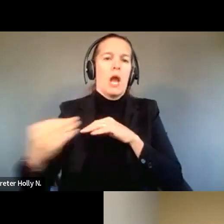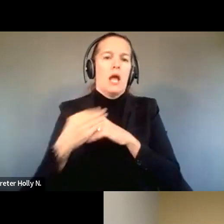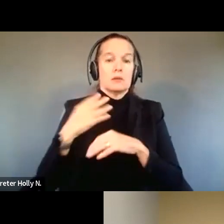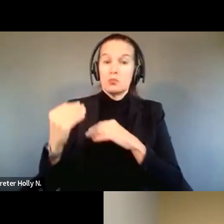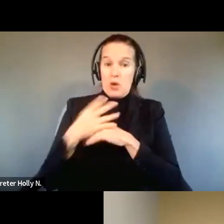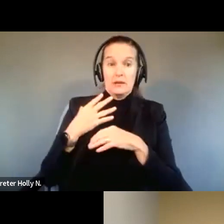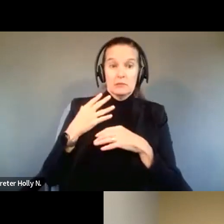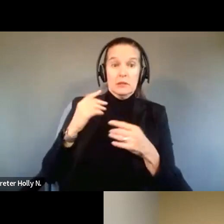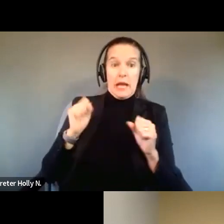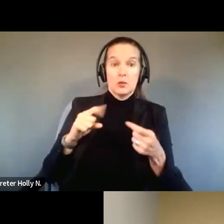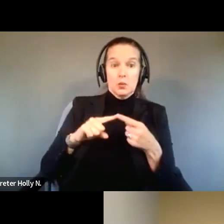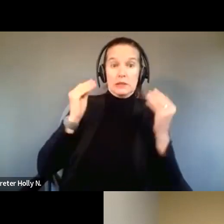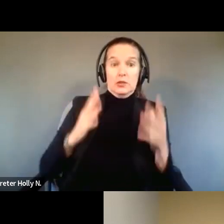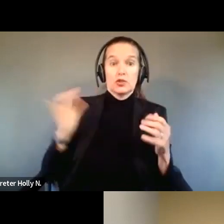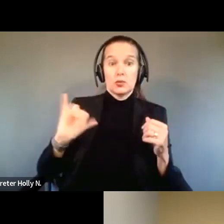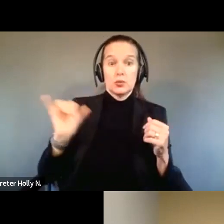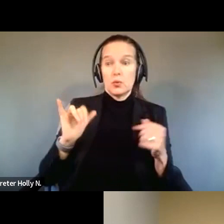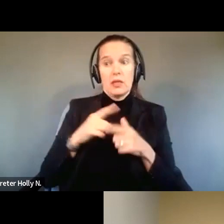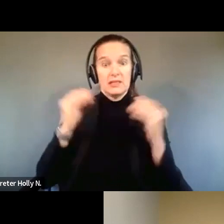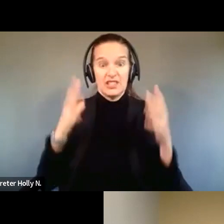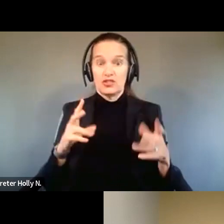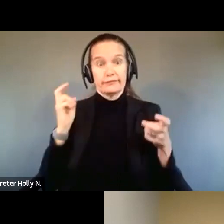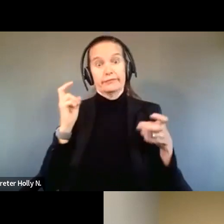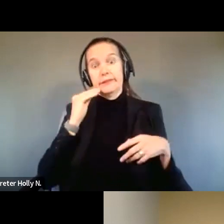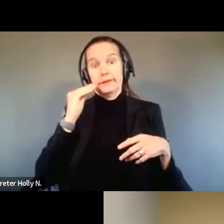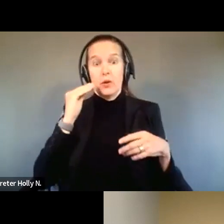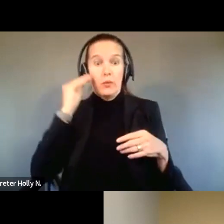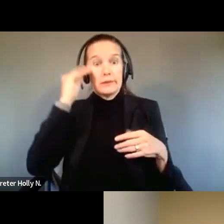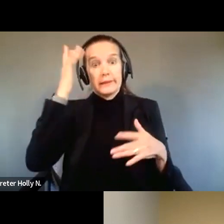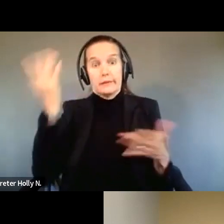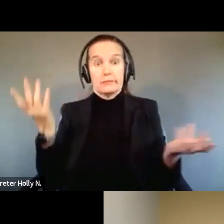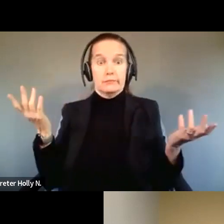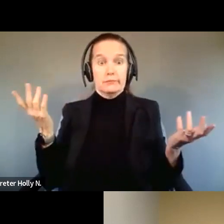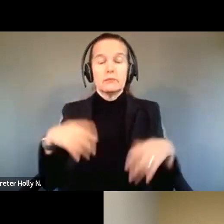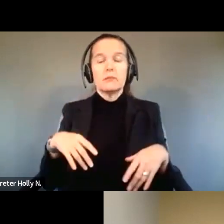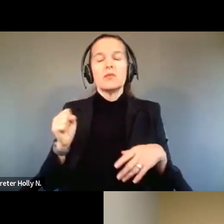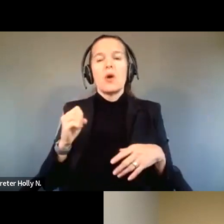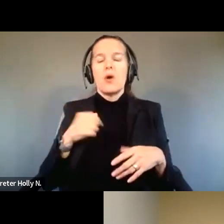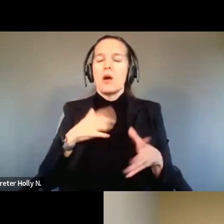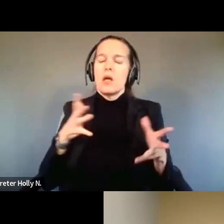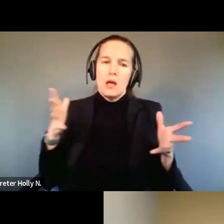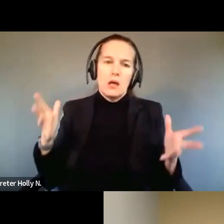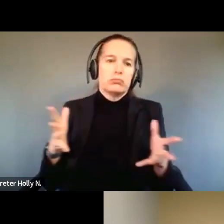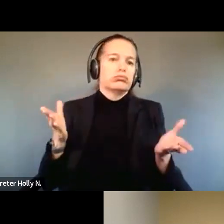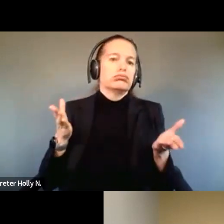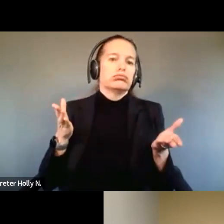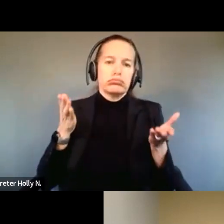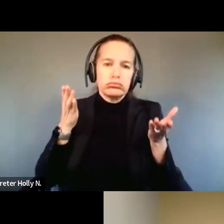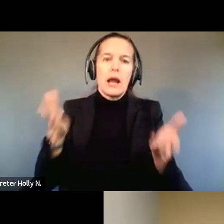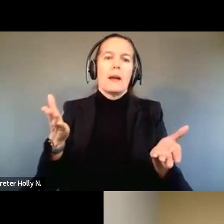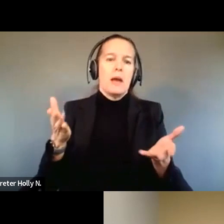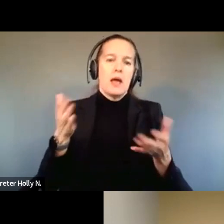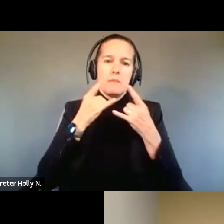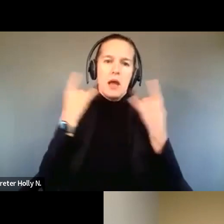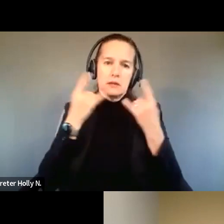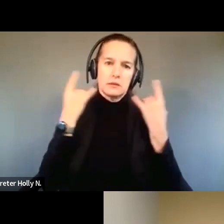viruses and then are out. And schools are also dealing with understaffing, I would imagine. So I highly recommend masking